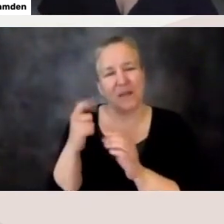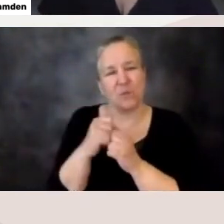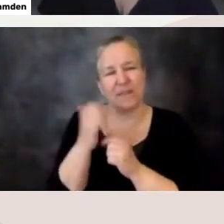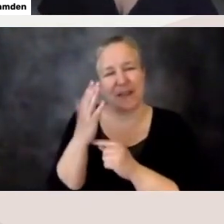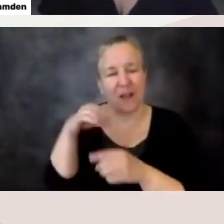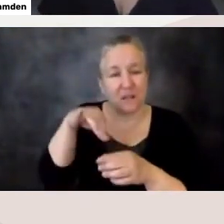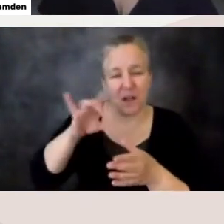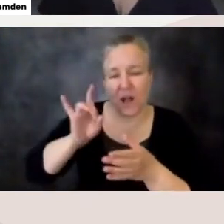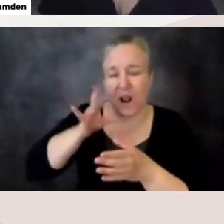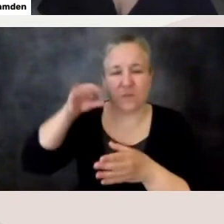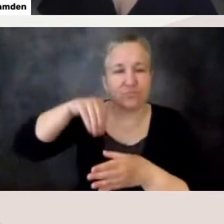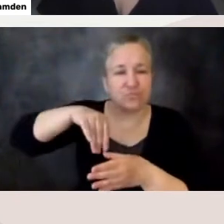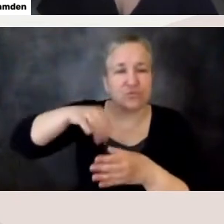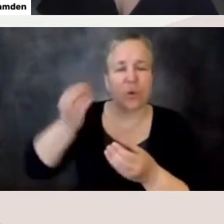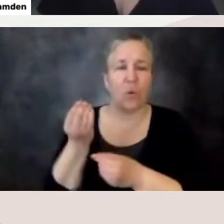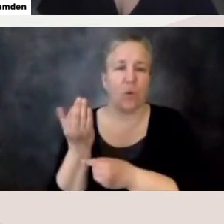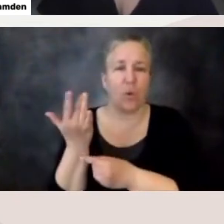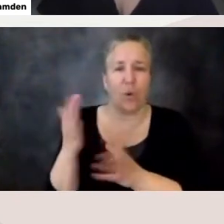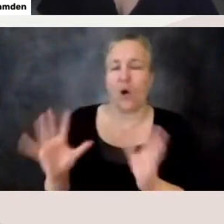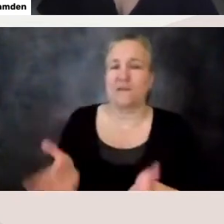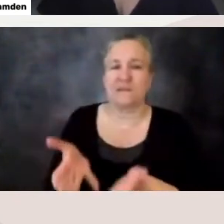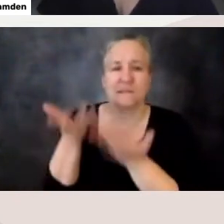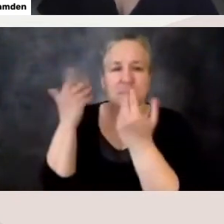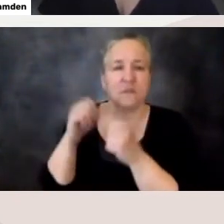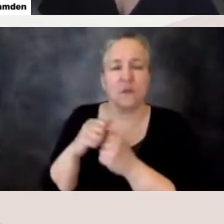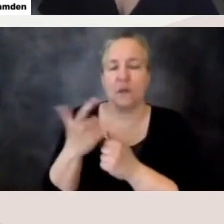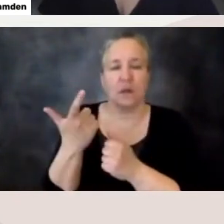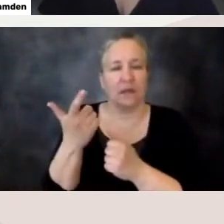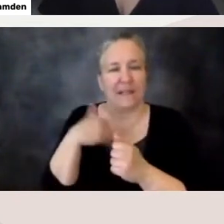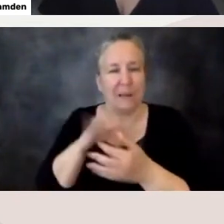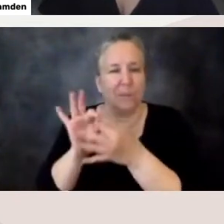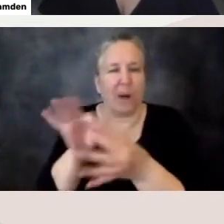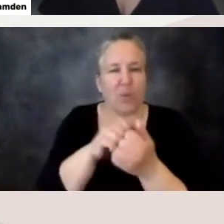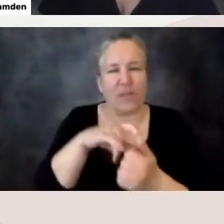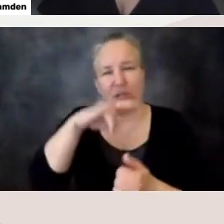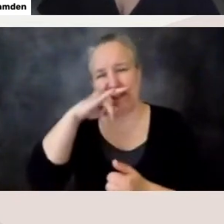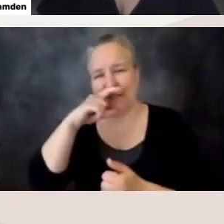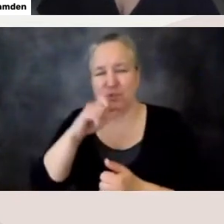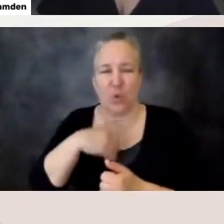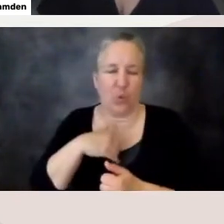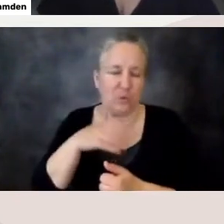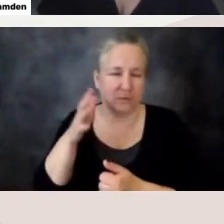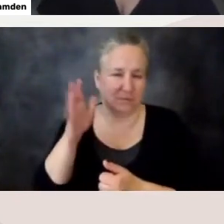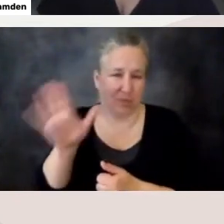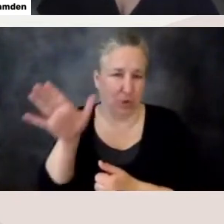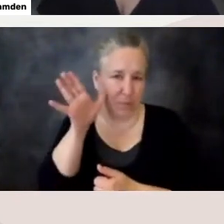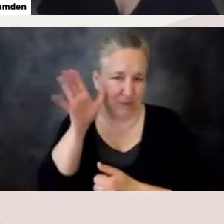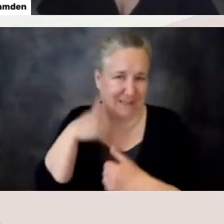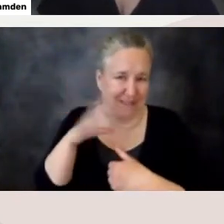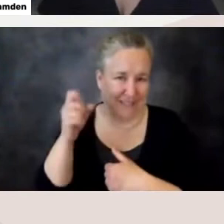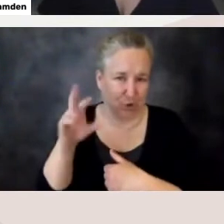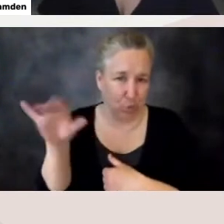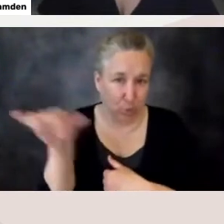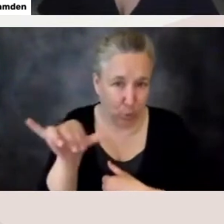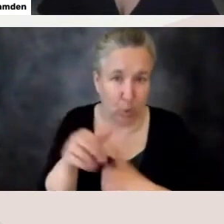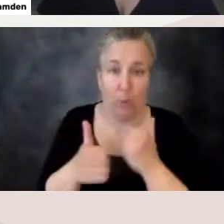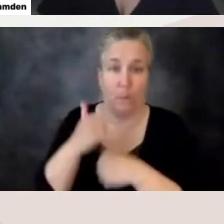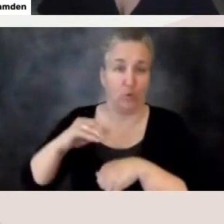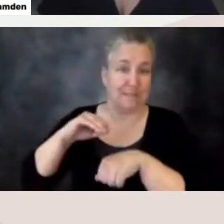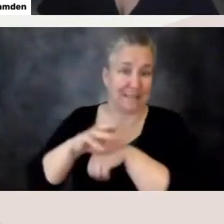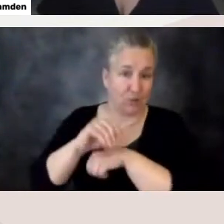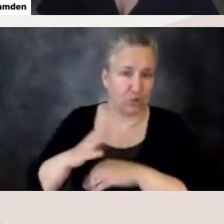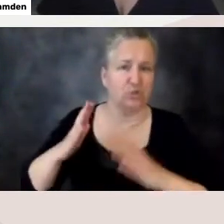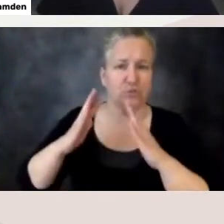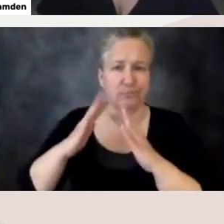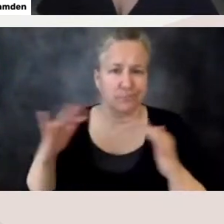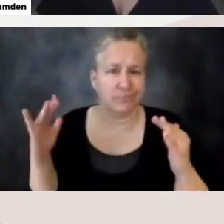just were able to bond with other kids whose parents had cancer, and most of the counselors' parents had